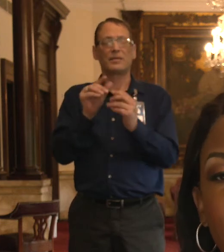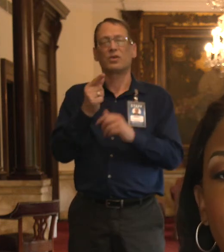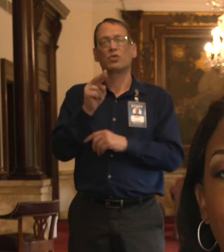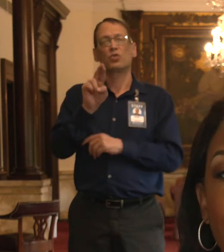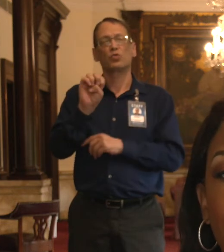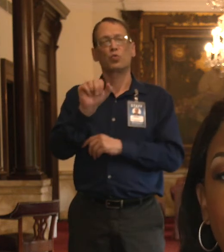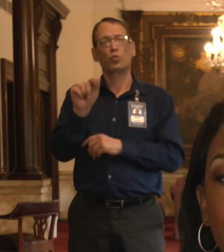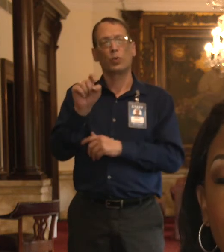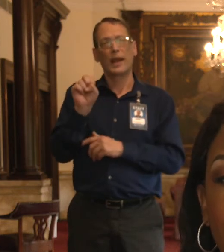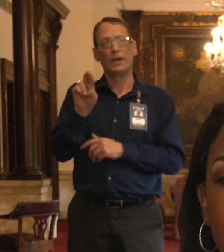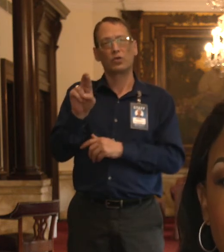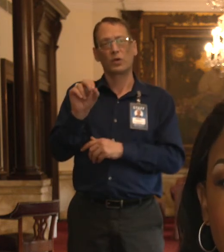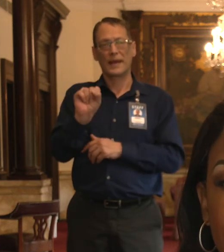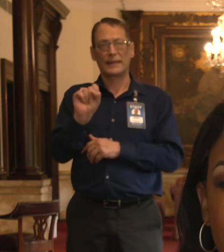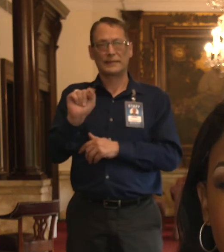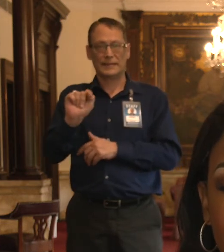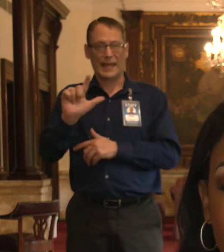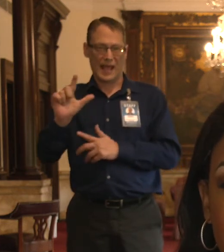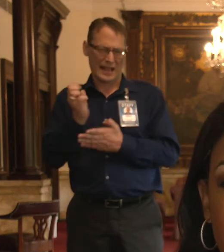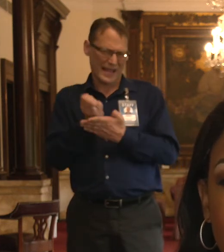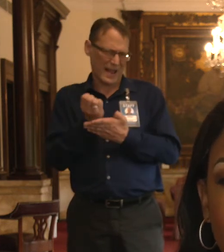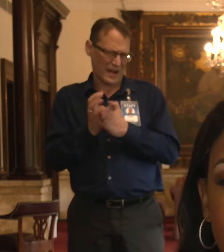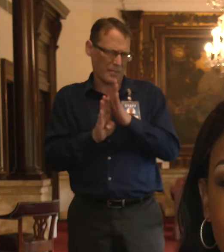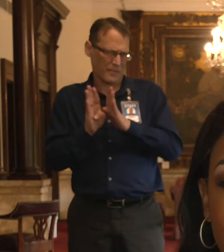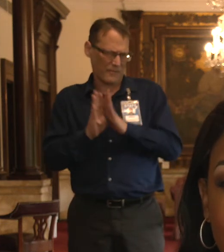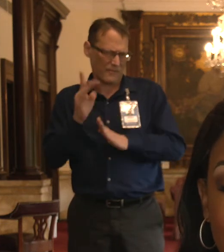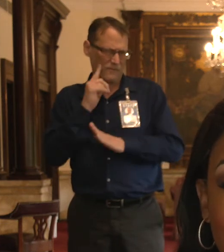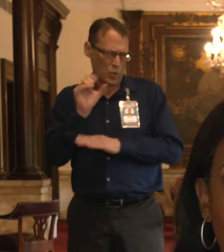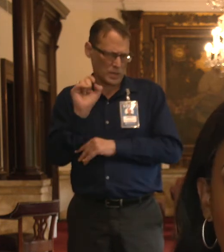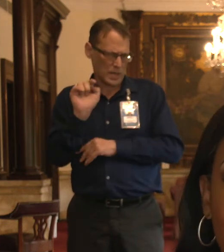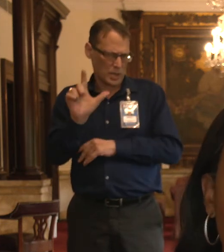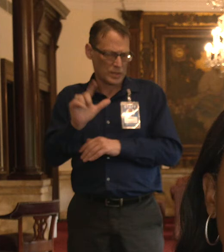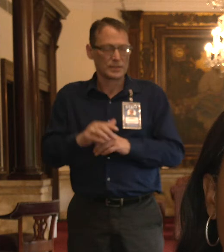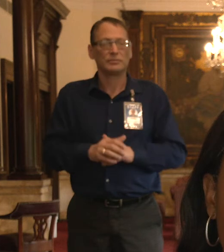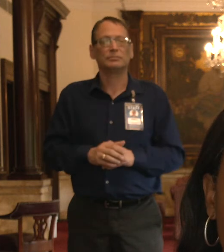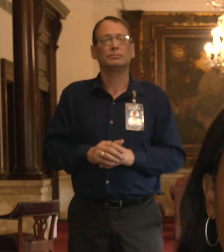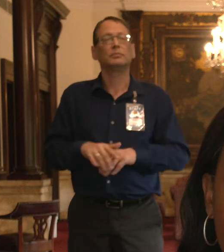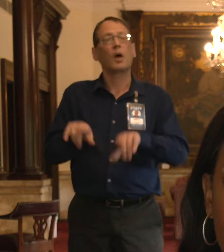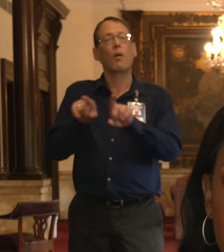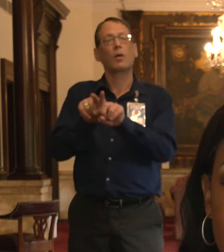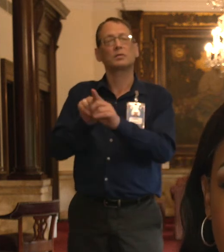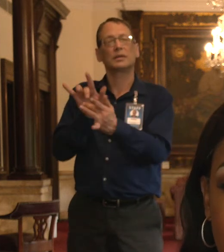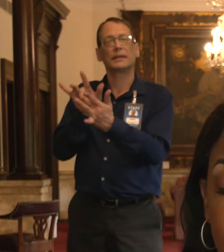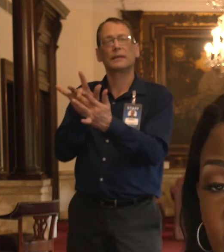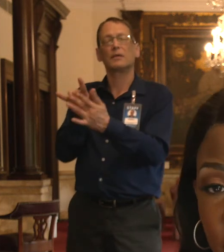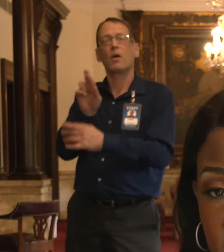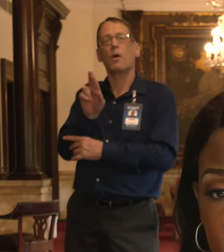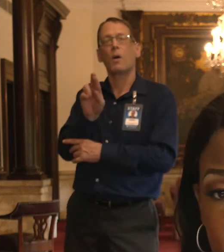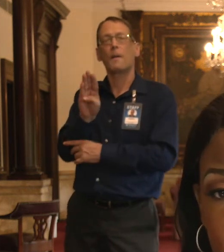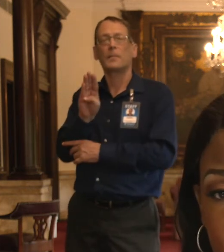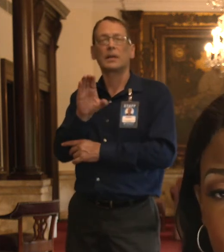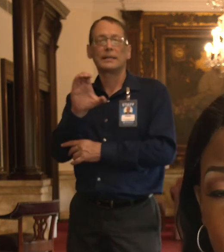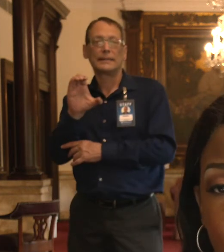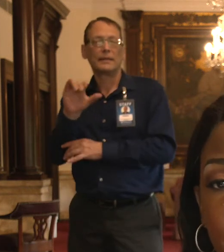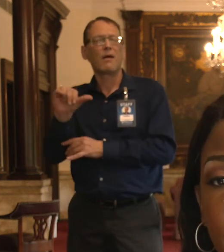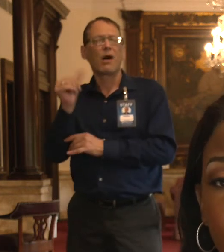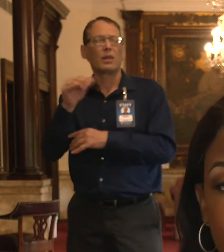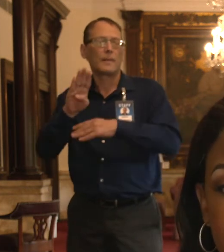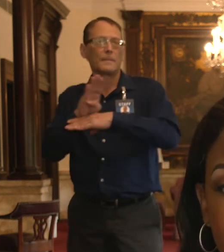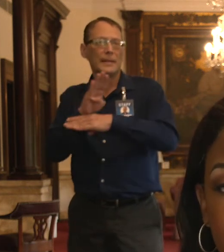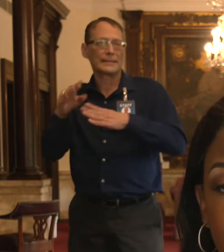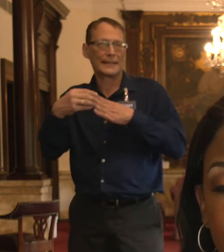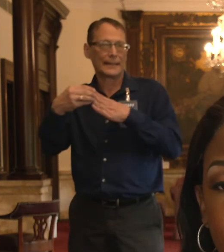economic development arm of the city of St. Louis, as well as I stay in close contact with the RBC and other business leaders.